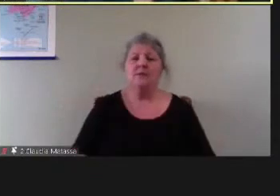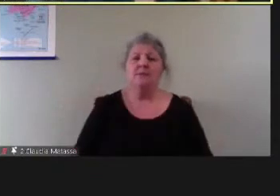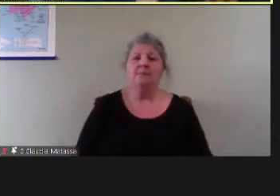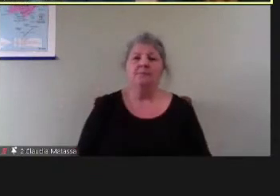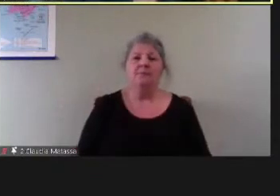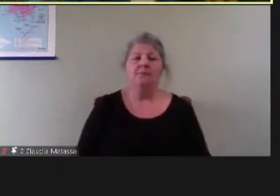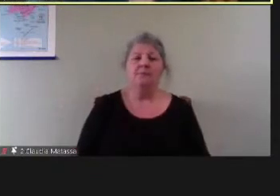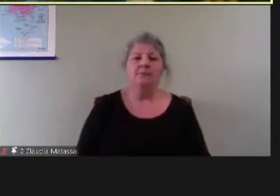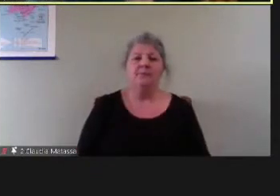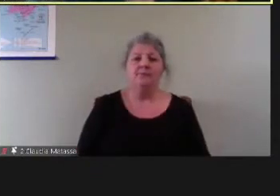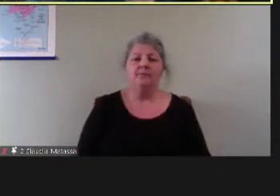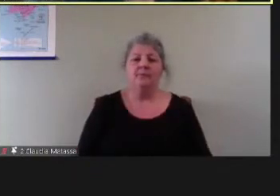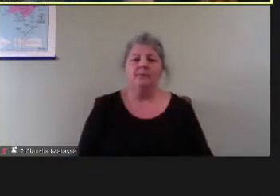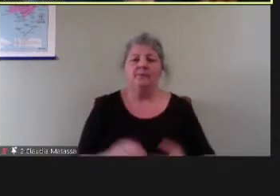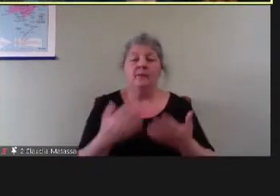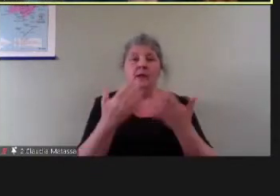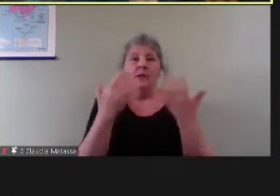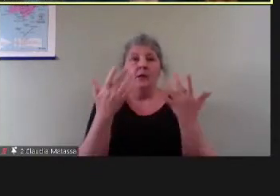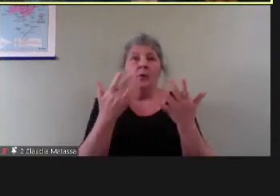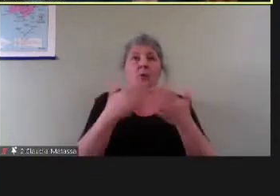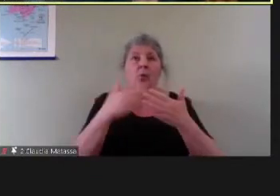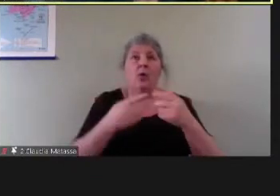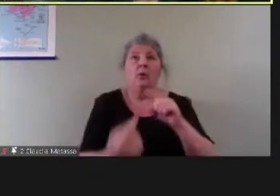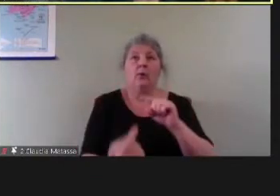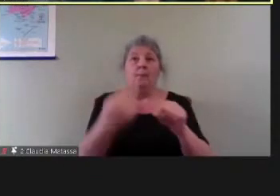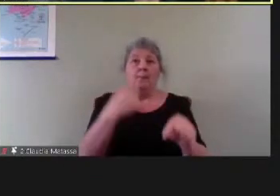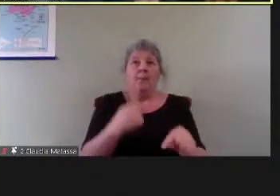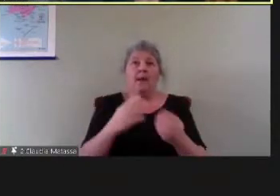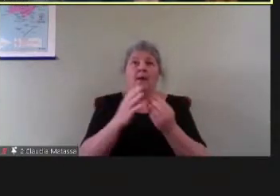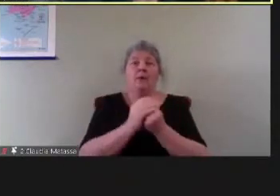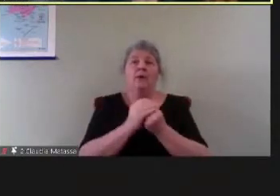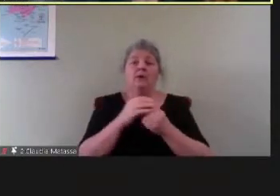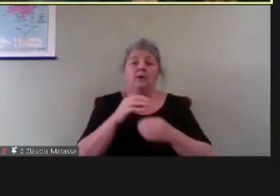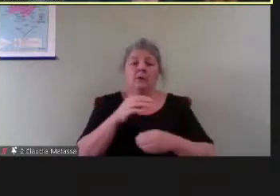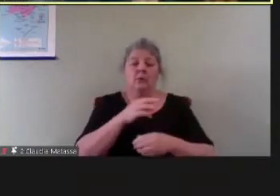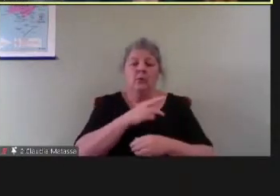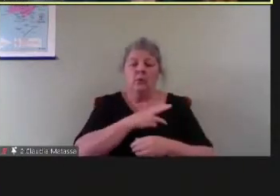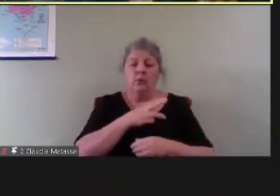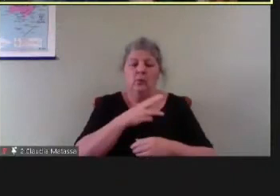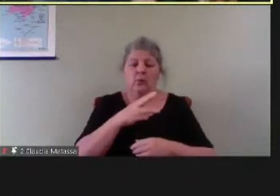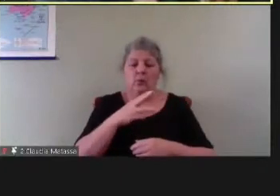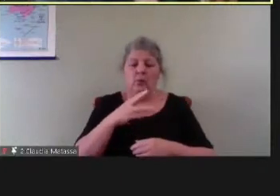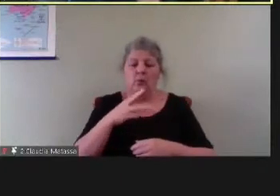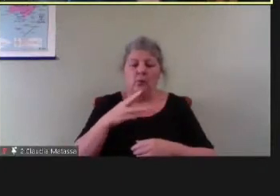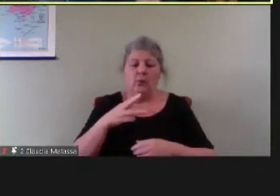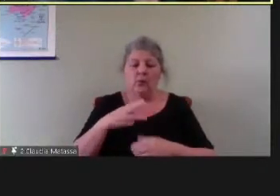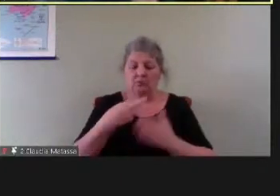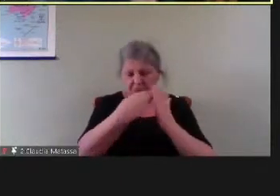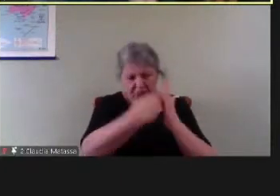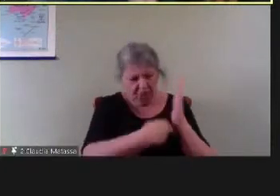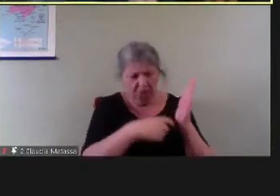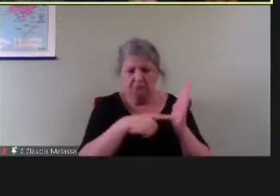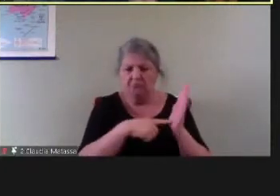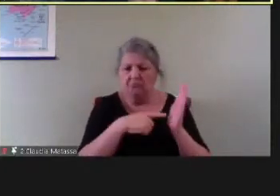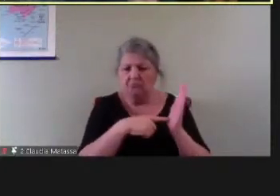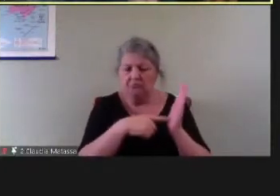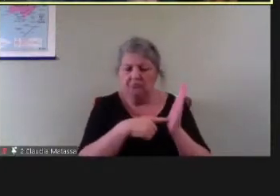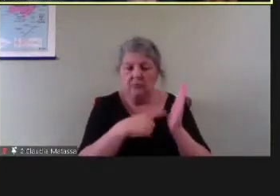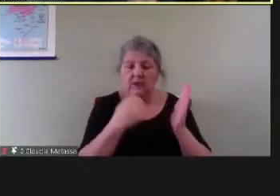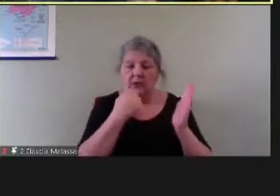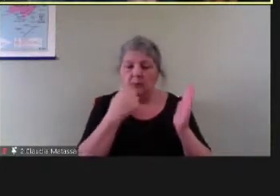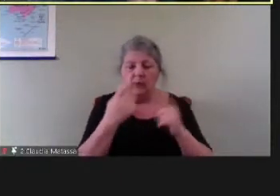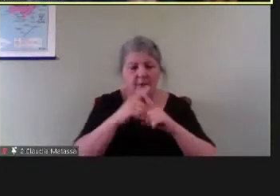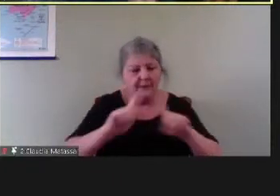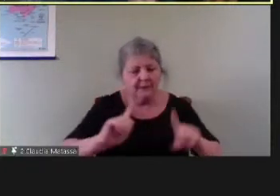please? And what we came back with in terms of the prison report was a number of